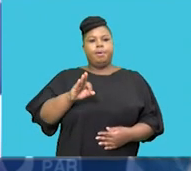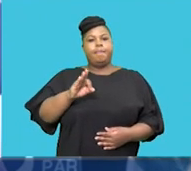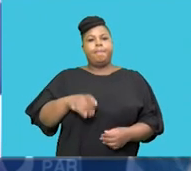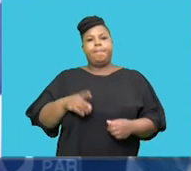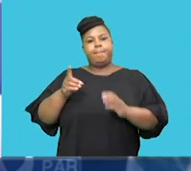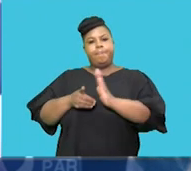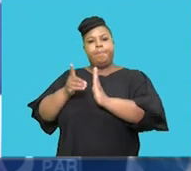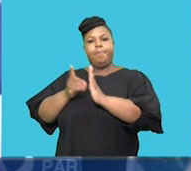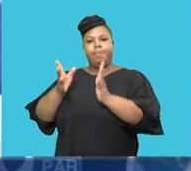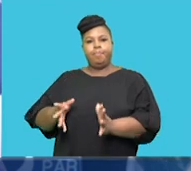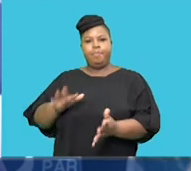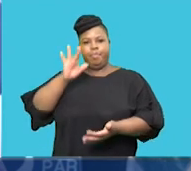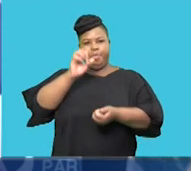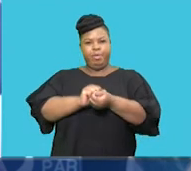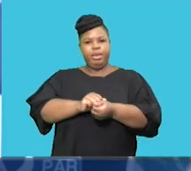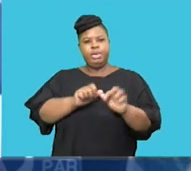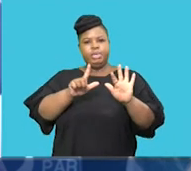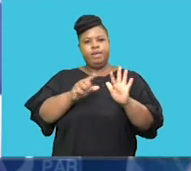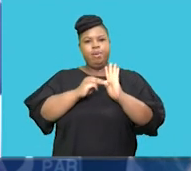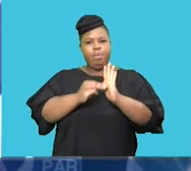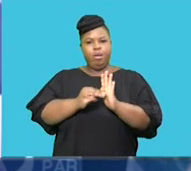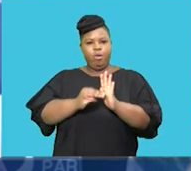the total amount of